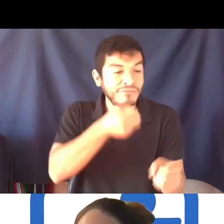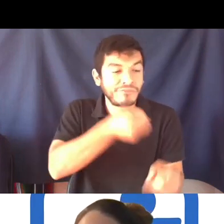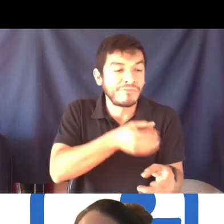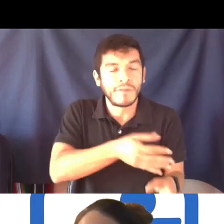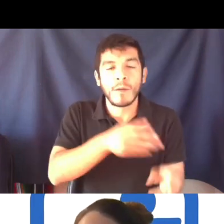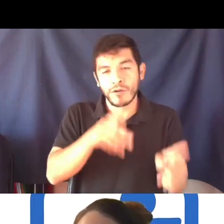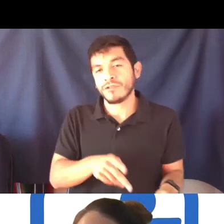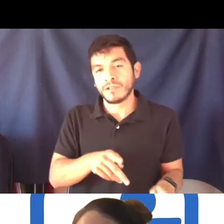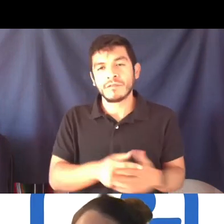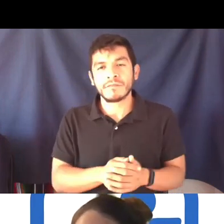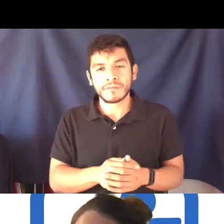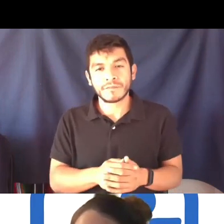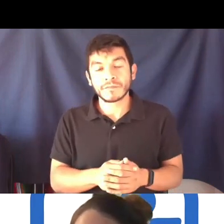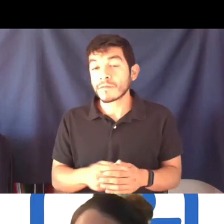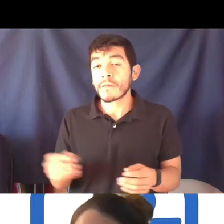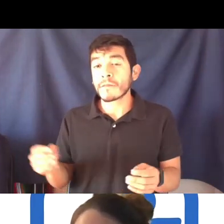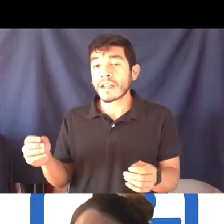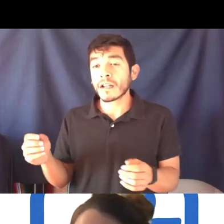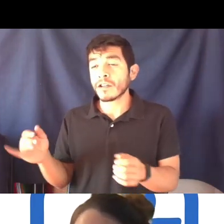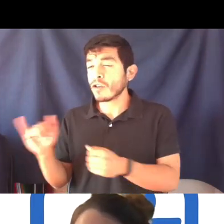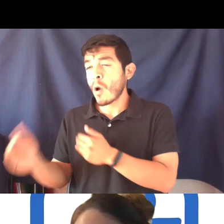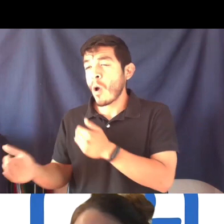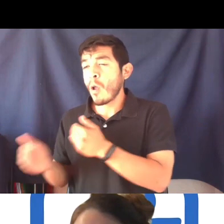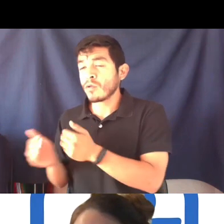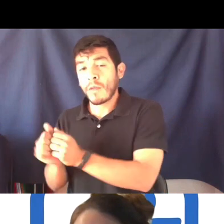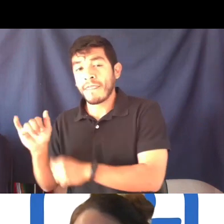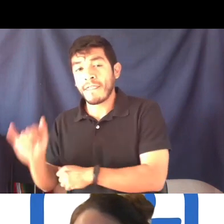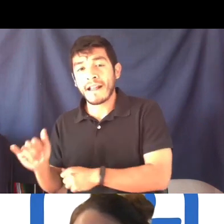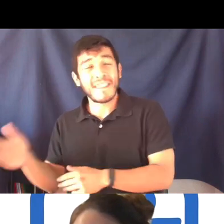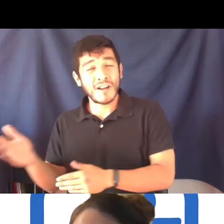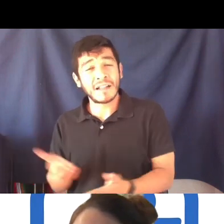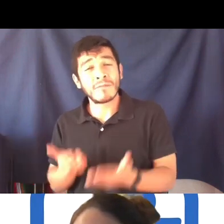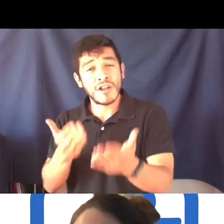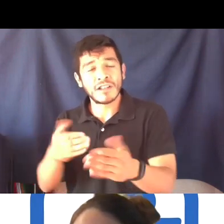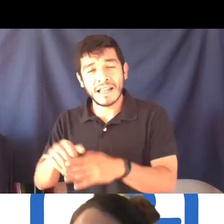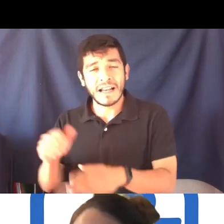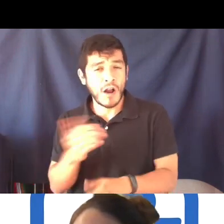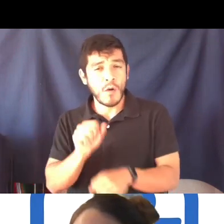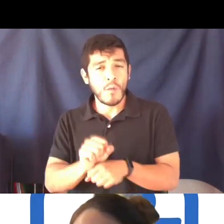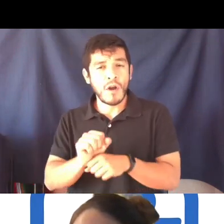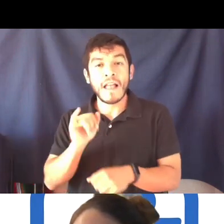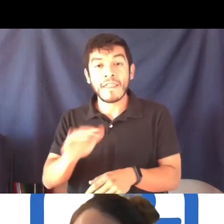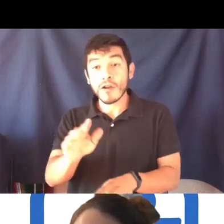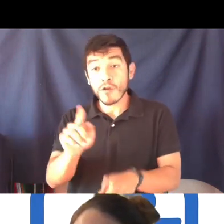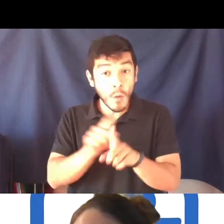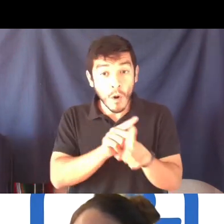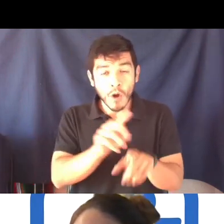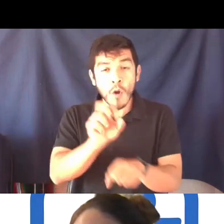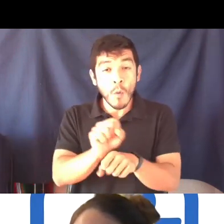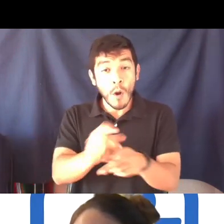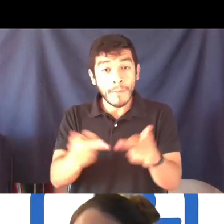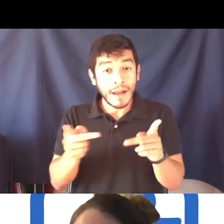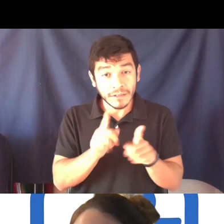tied to that is there is some suggestion in the literature that your workplace mentor probably shouldn't be your actual